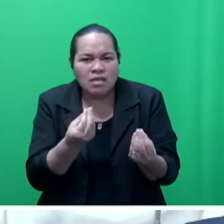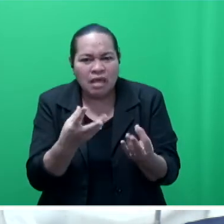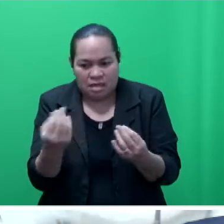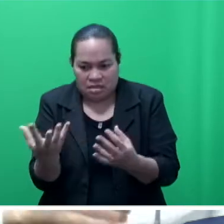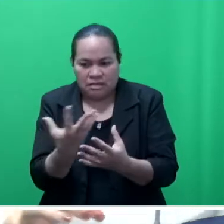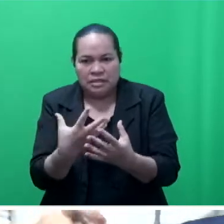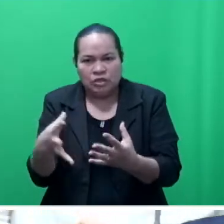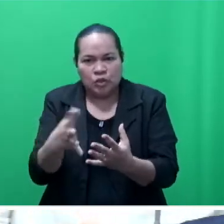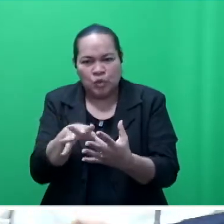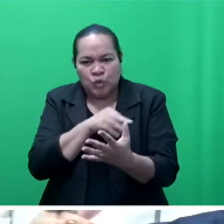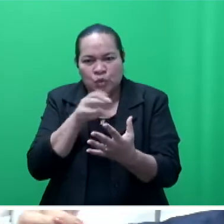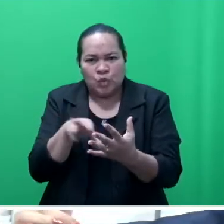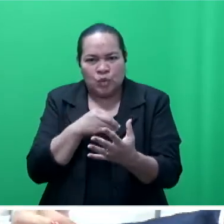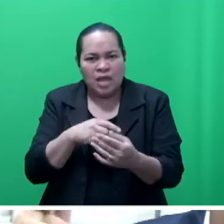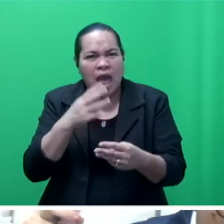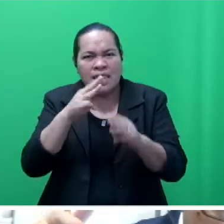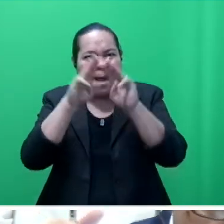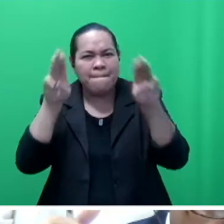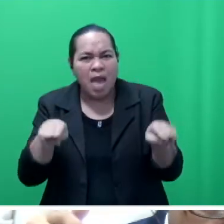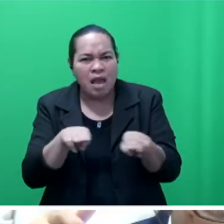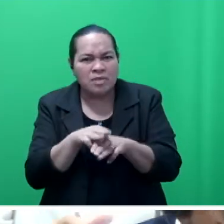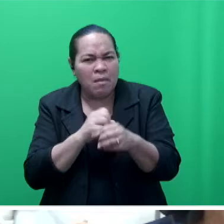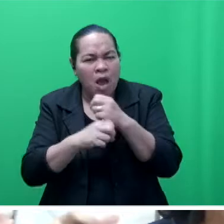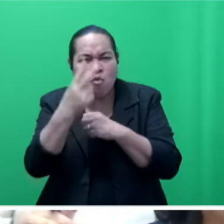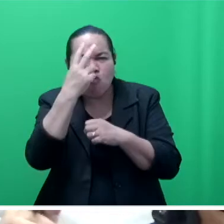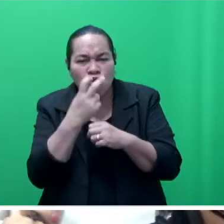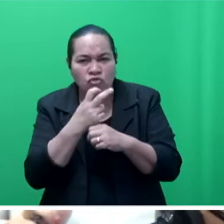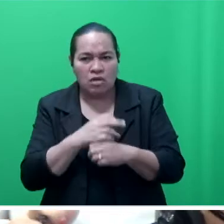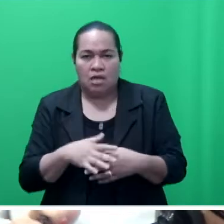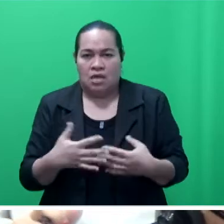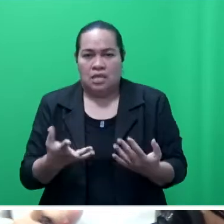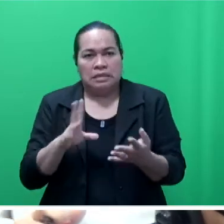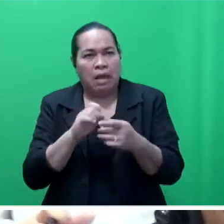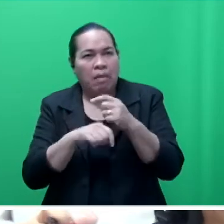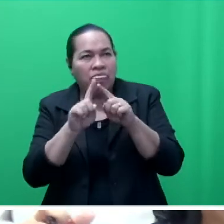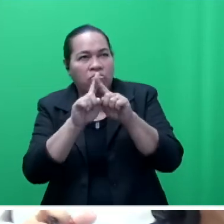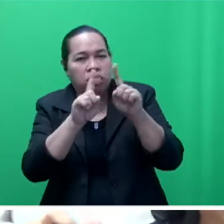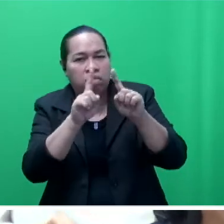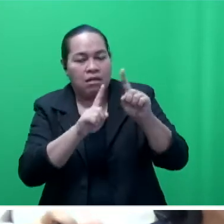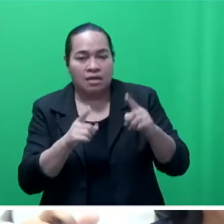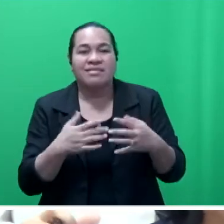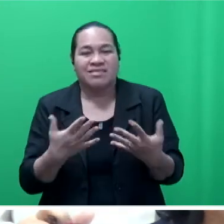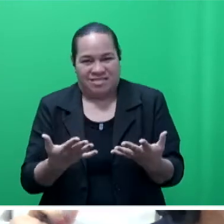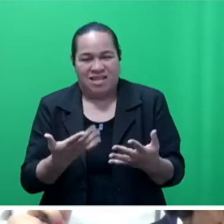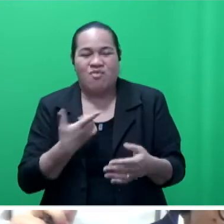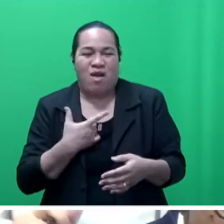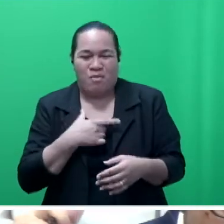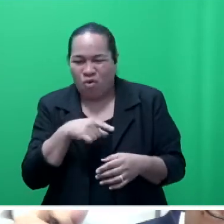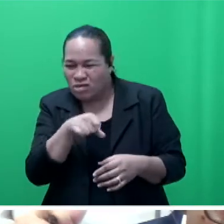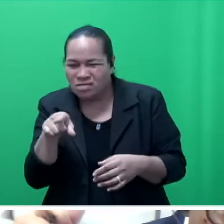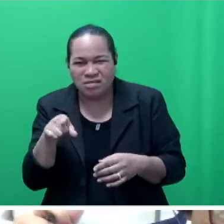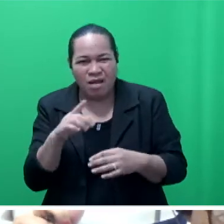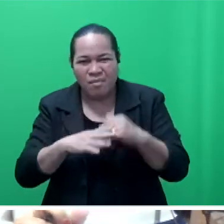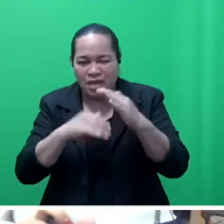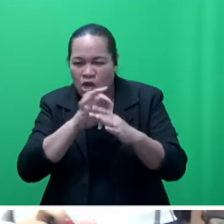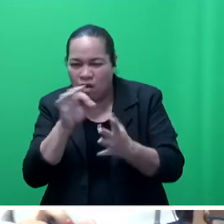through. The maps are getting old. They're deteriorating even before it's supposed to deteriorate. So that's what we are doing. And part of the deal that we've announced, Mr.